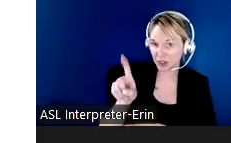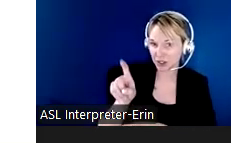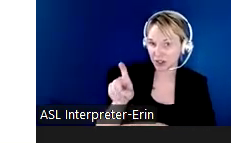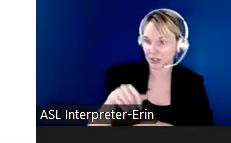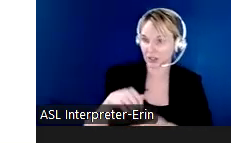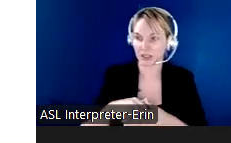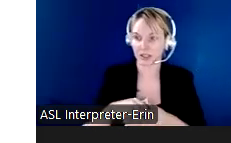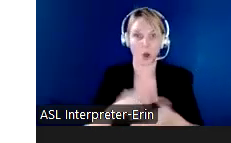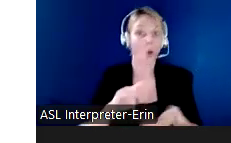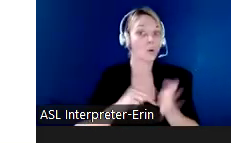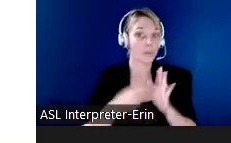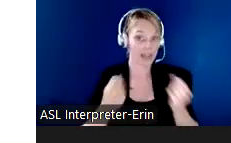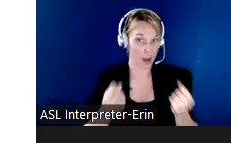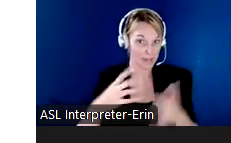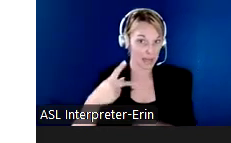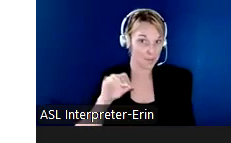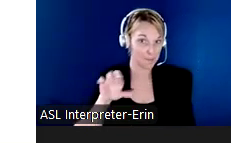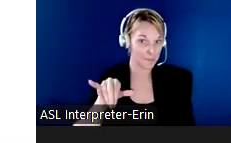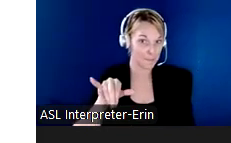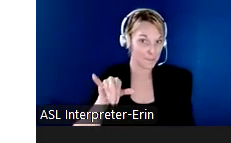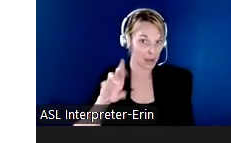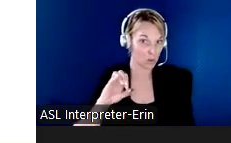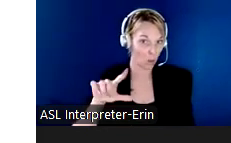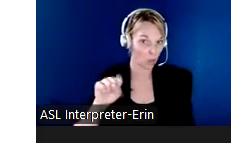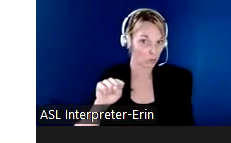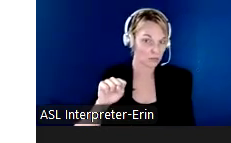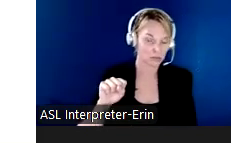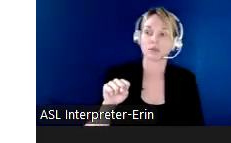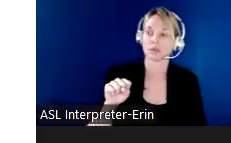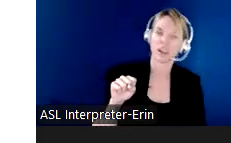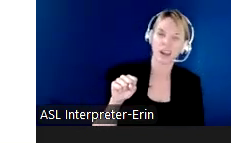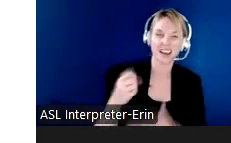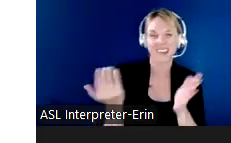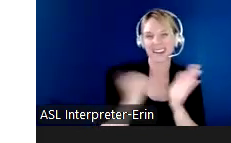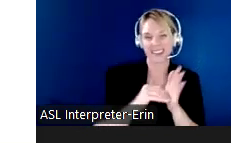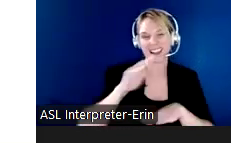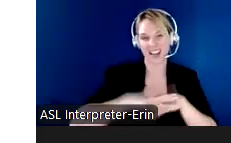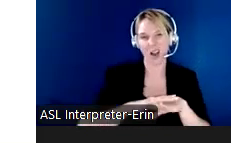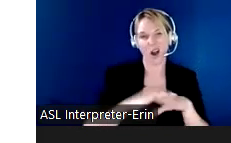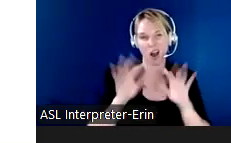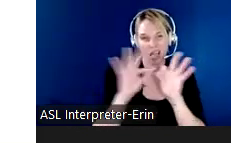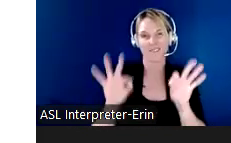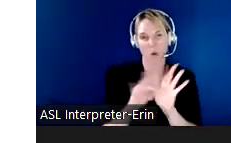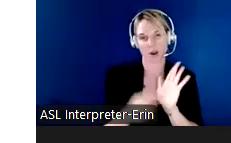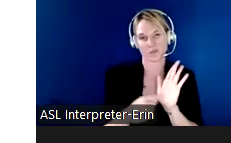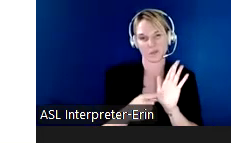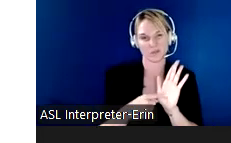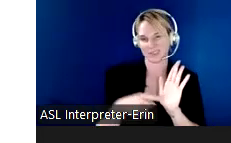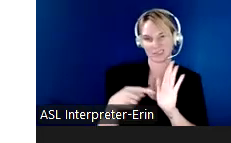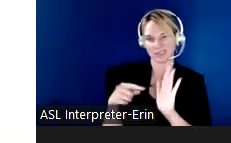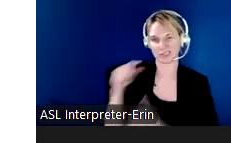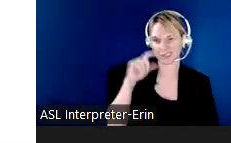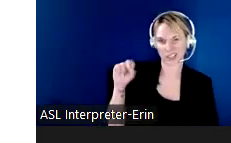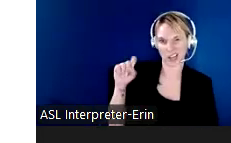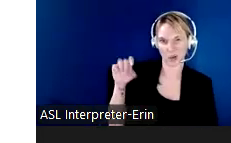The number of payrolls. Again, I would indicate that more on the form than in the notes. Okay, perfect.